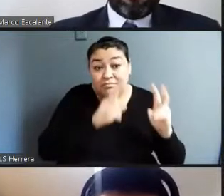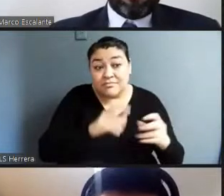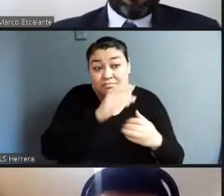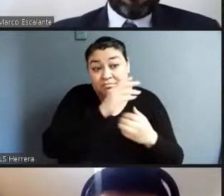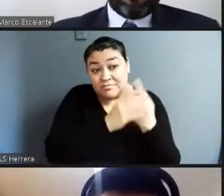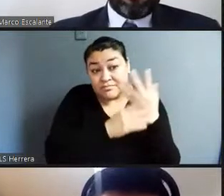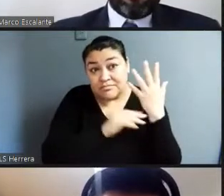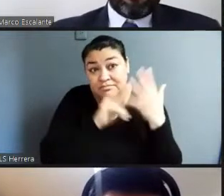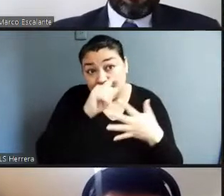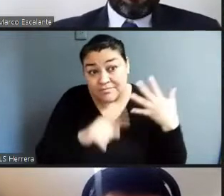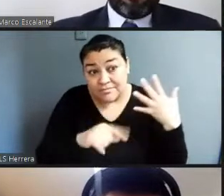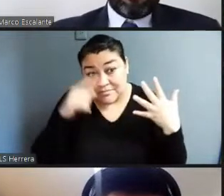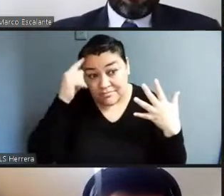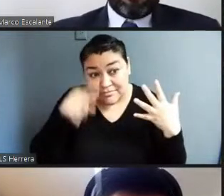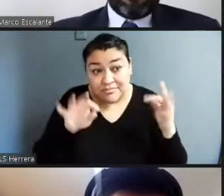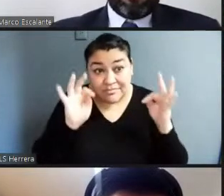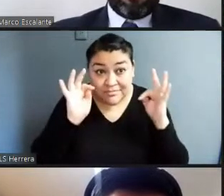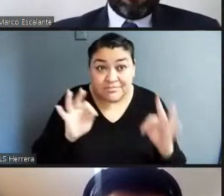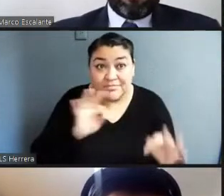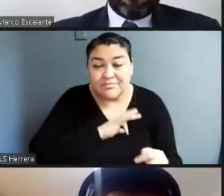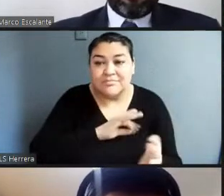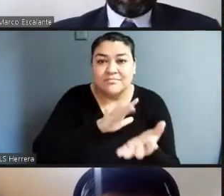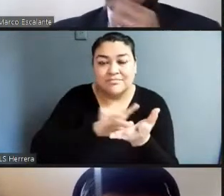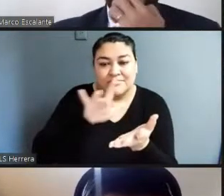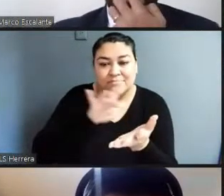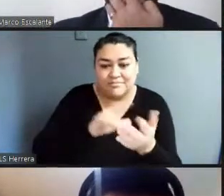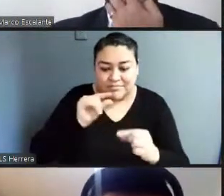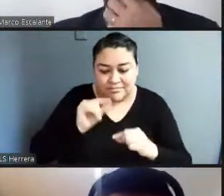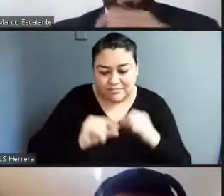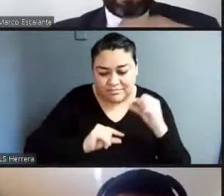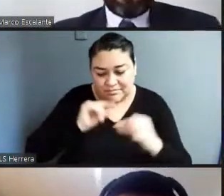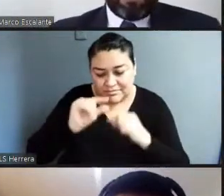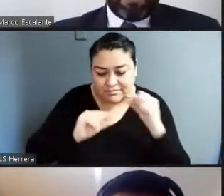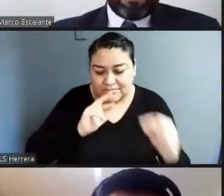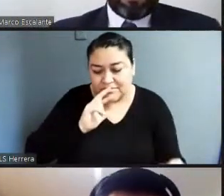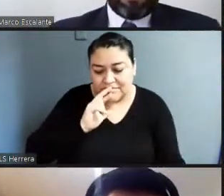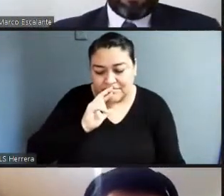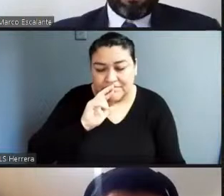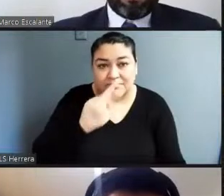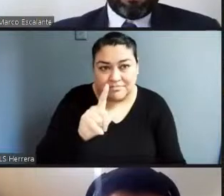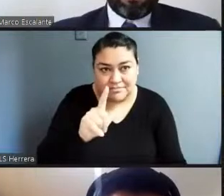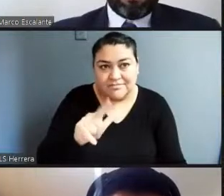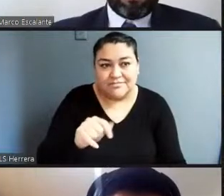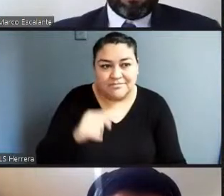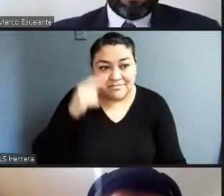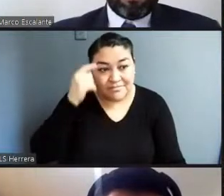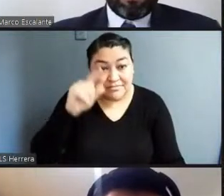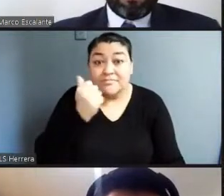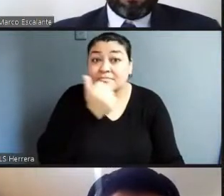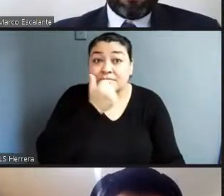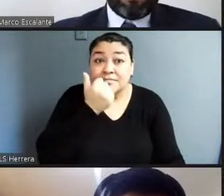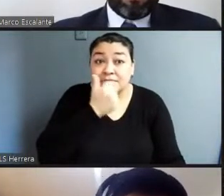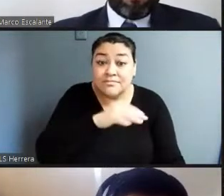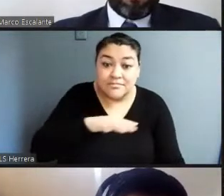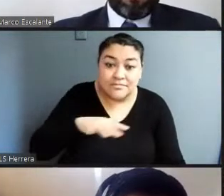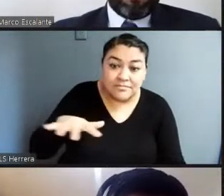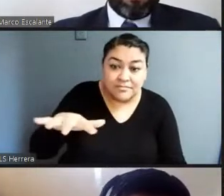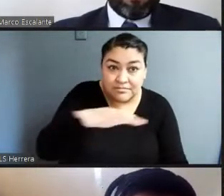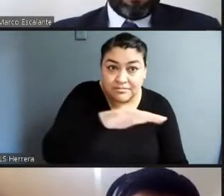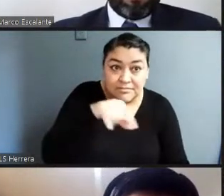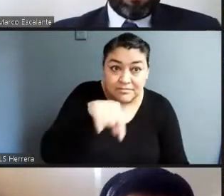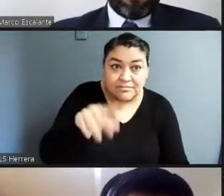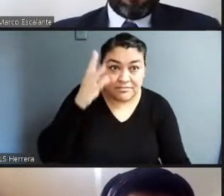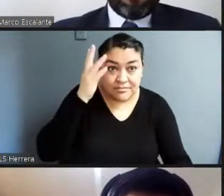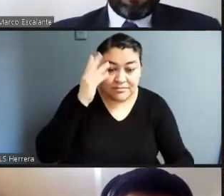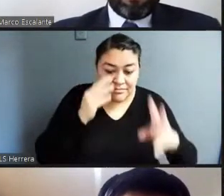is trying to provide a comprehensive sense to these competencies so that we can have a progressive process